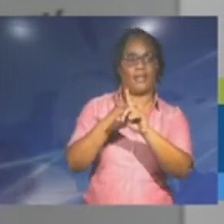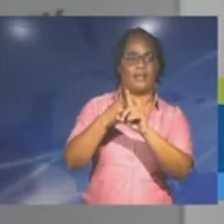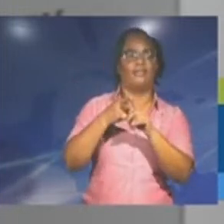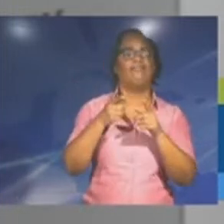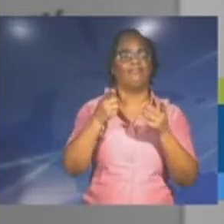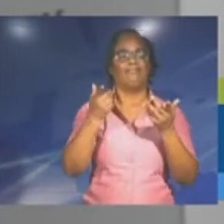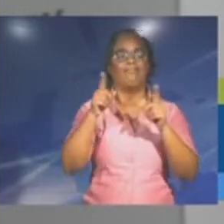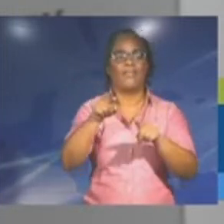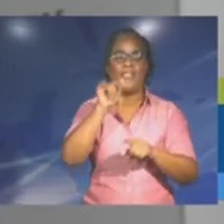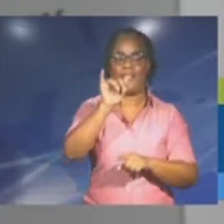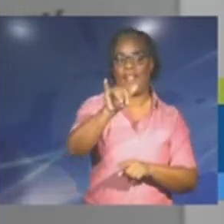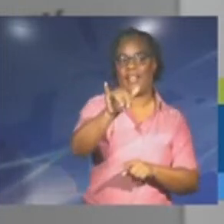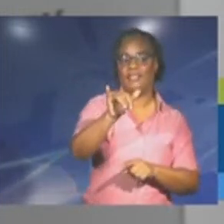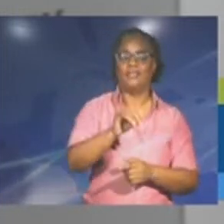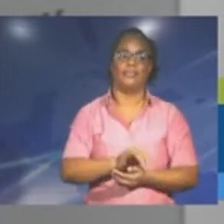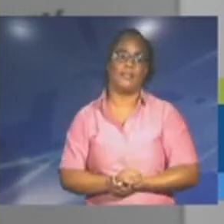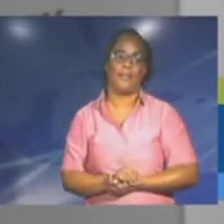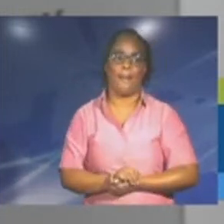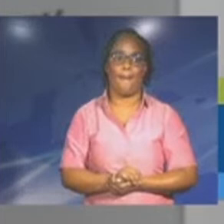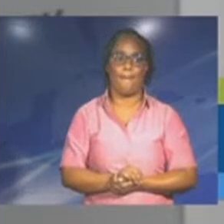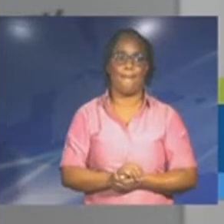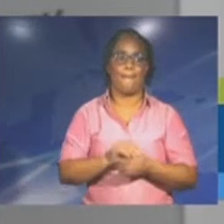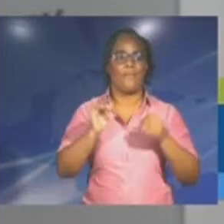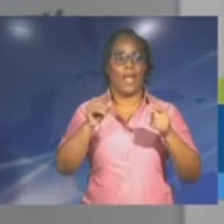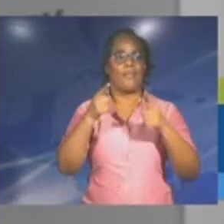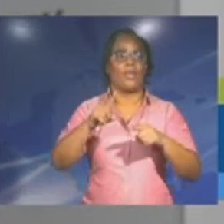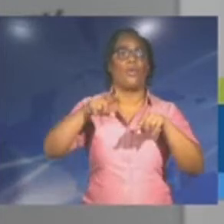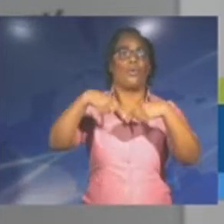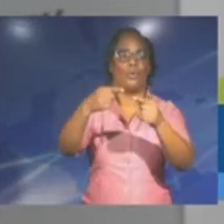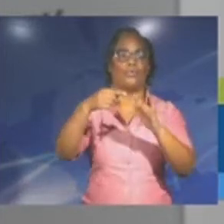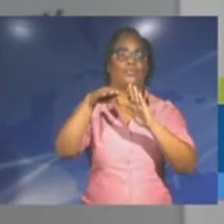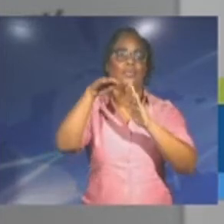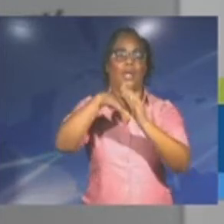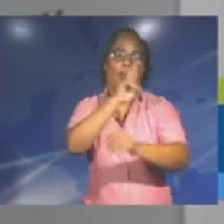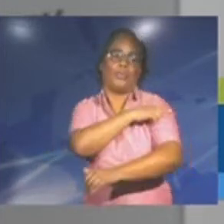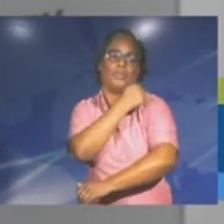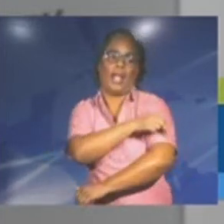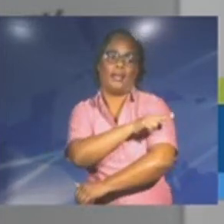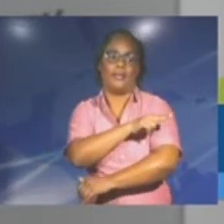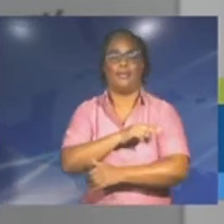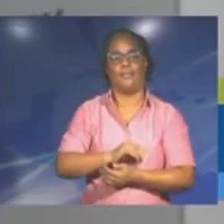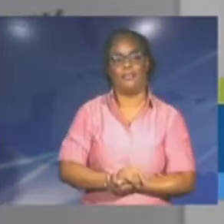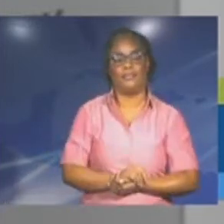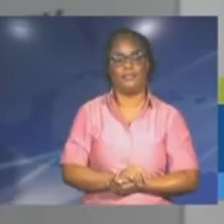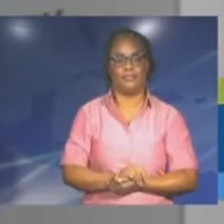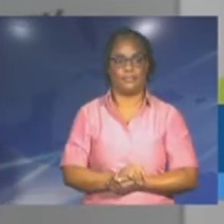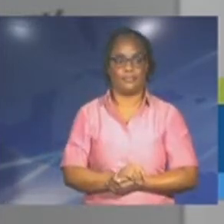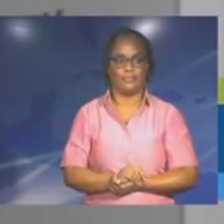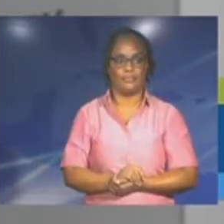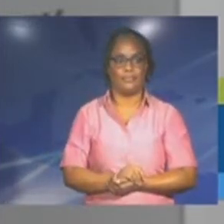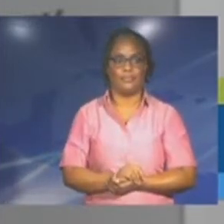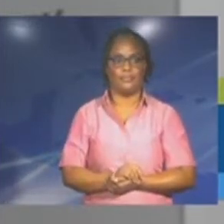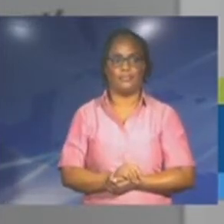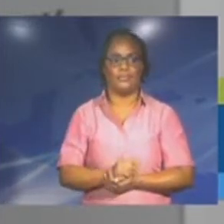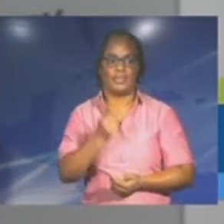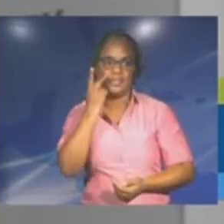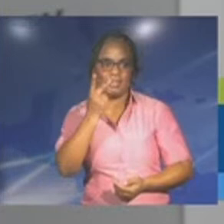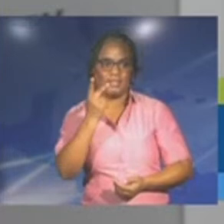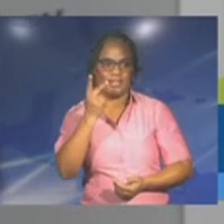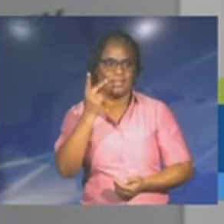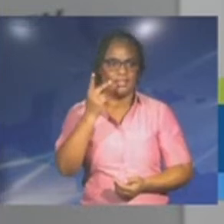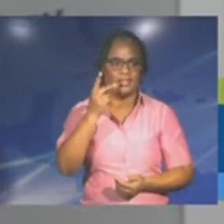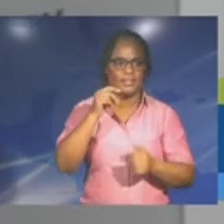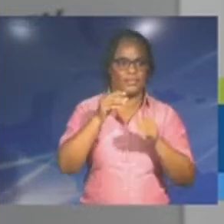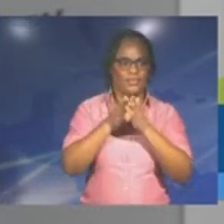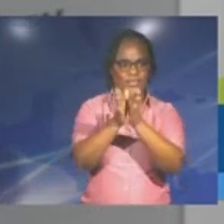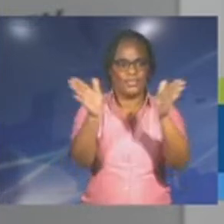requiring hospitalization. So it is a combination of factors, generally the population level immunity from naturally acquired